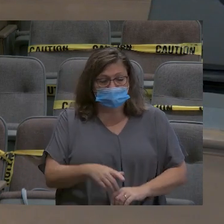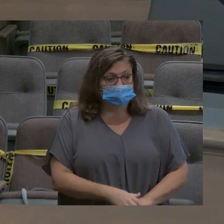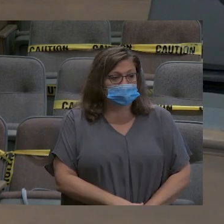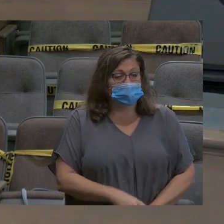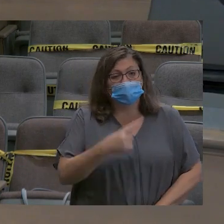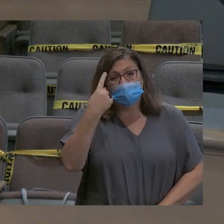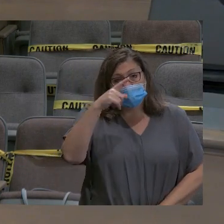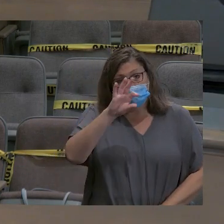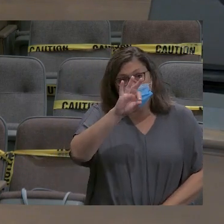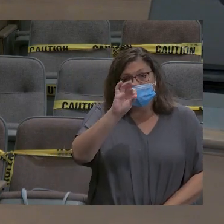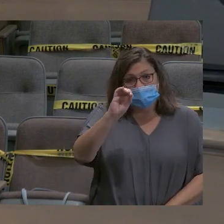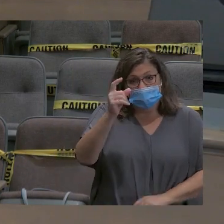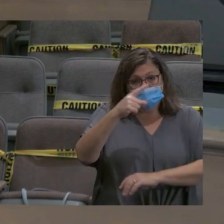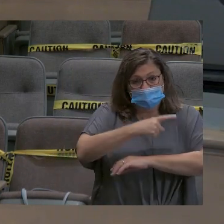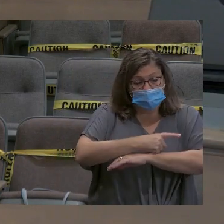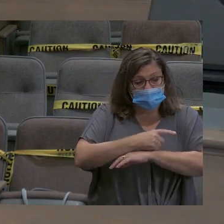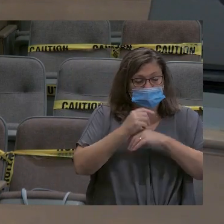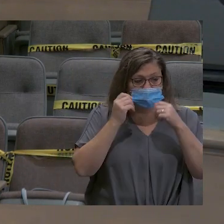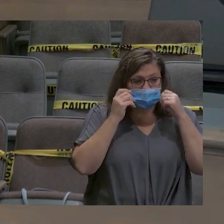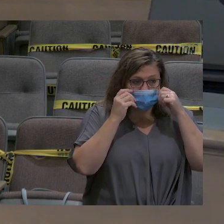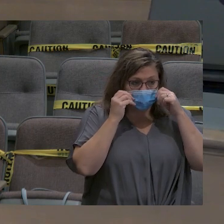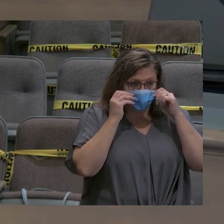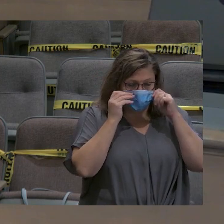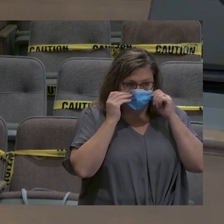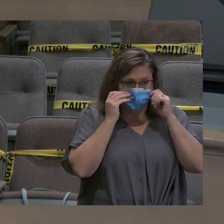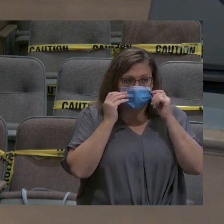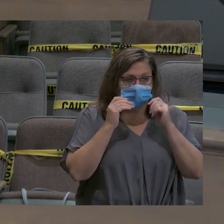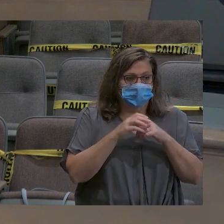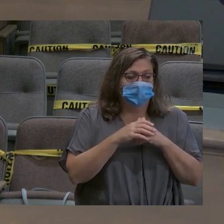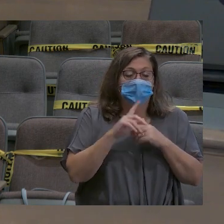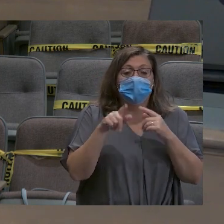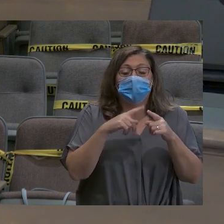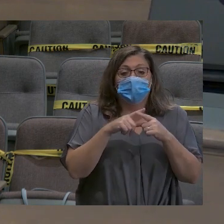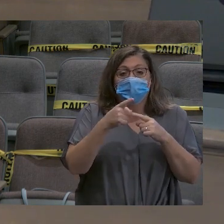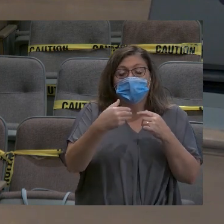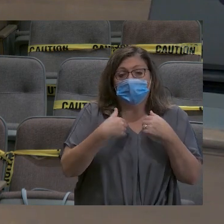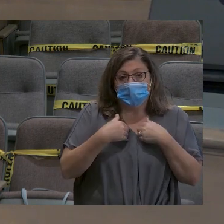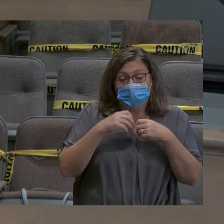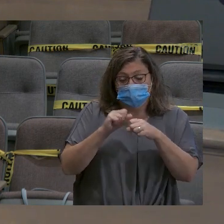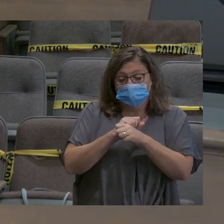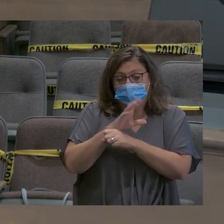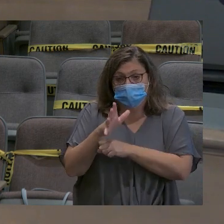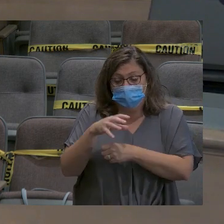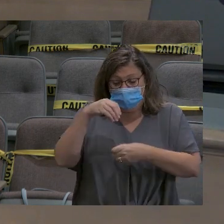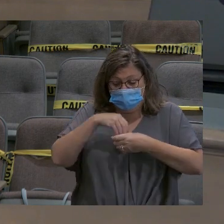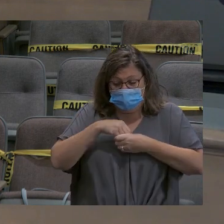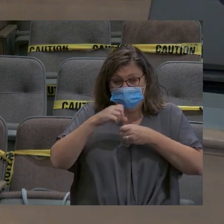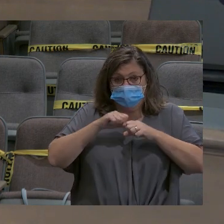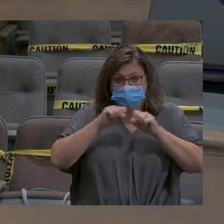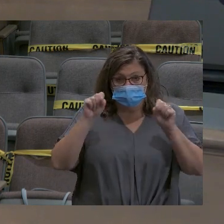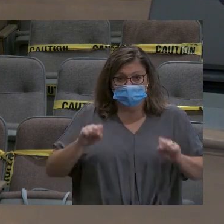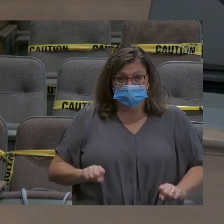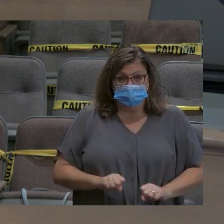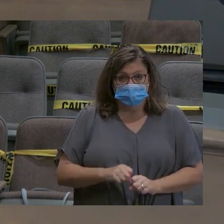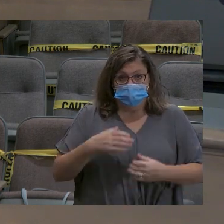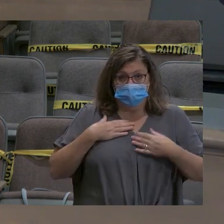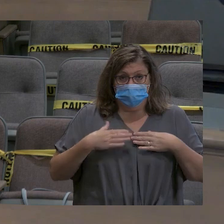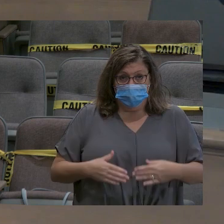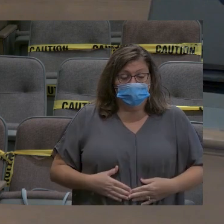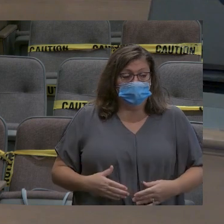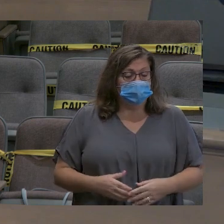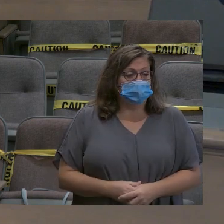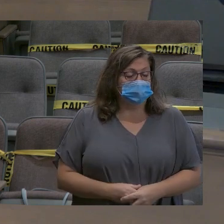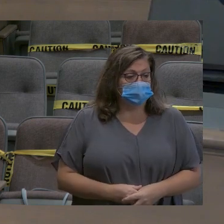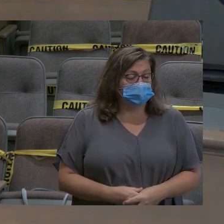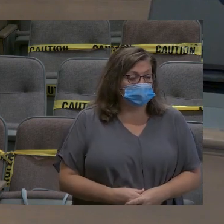reason I say that is because when we have a COVID-19 infection in our system, what the test does is actually